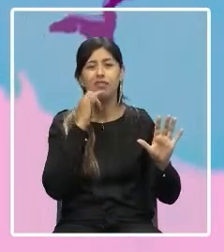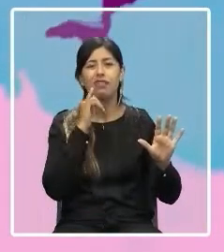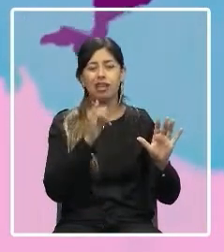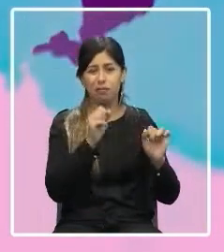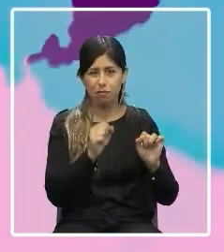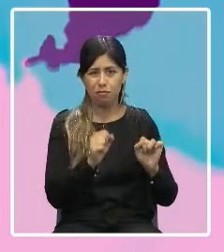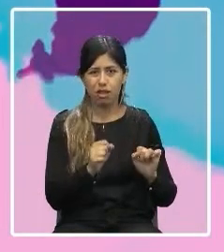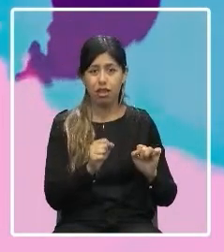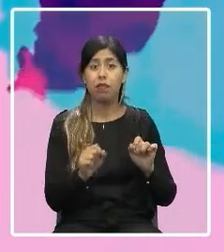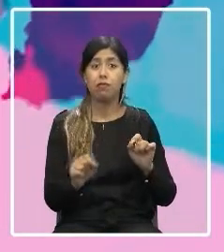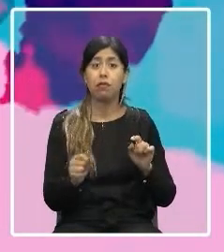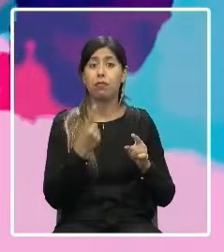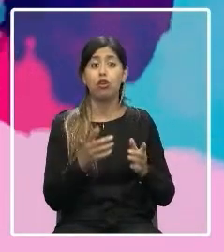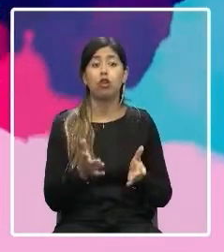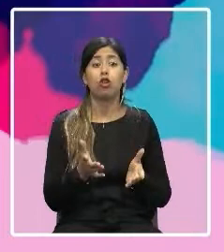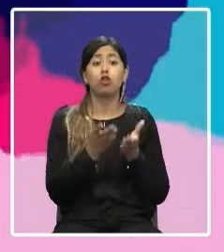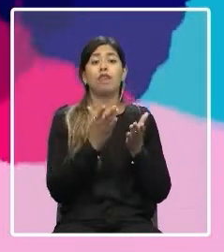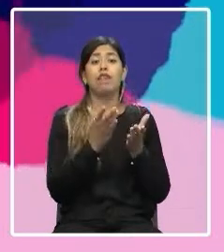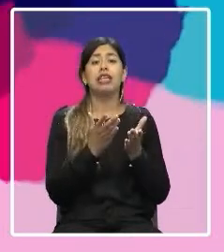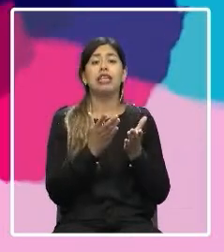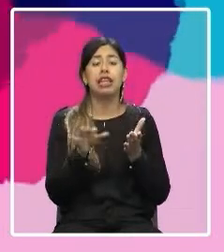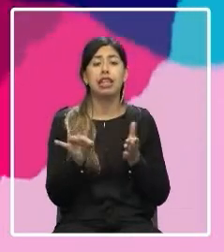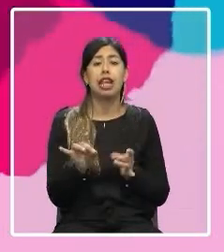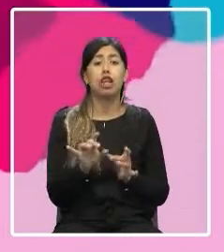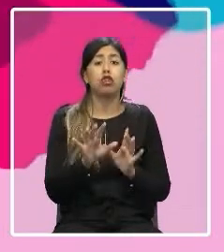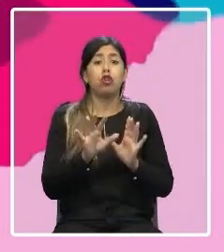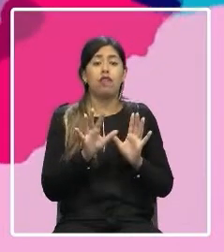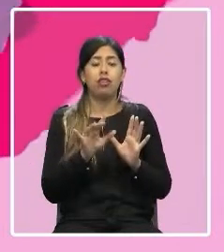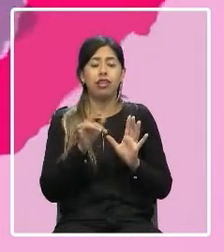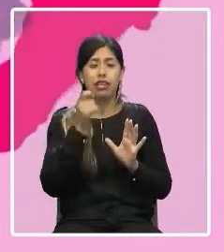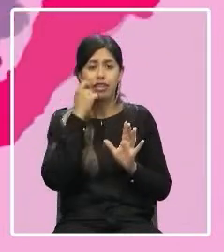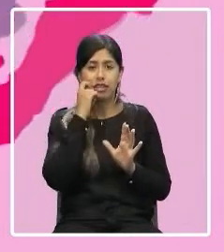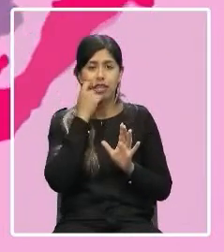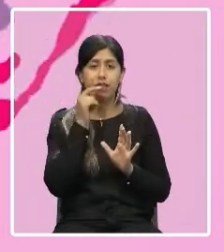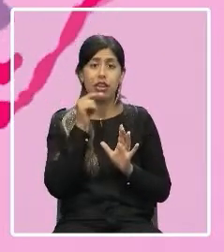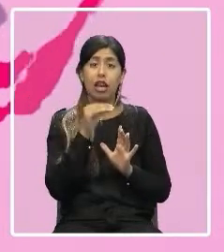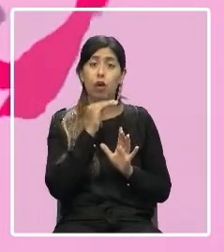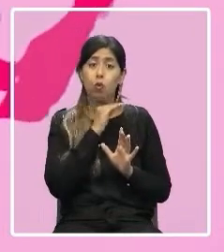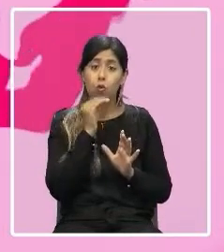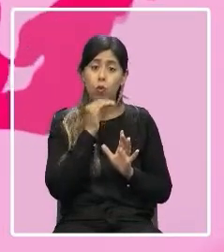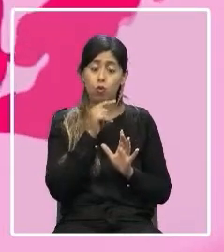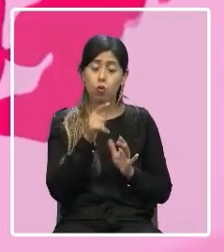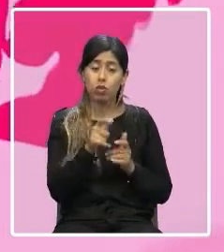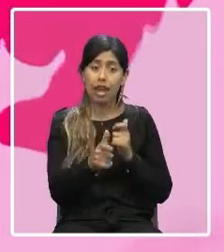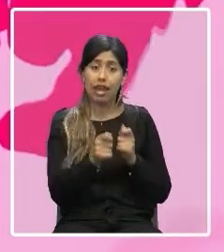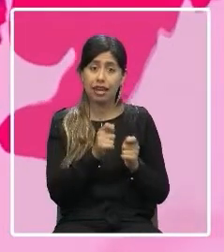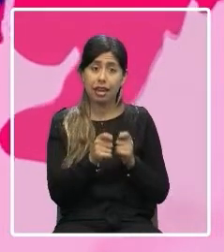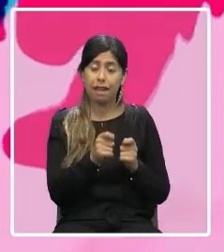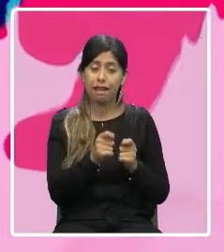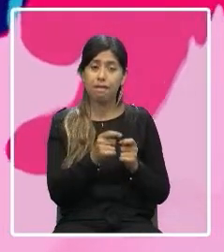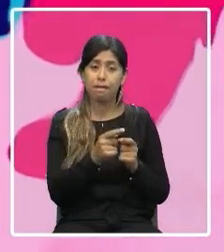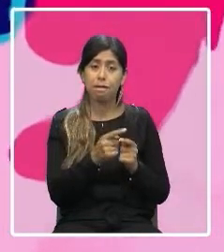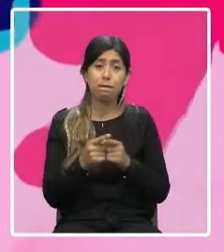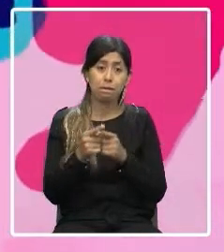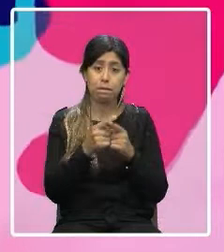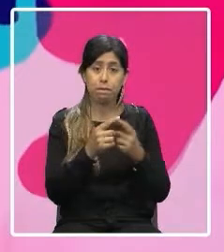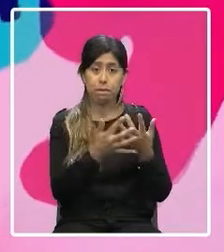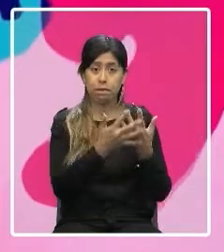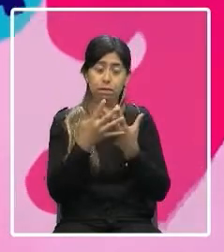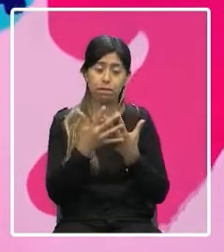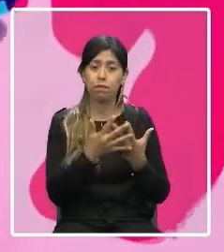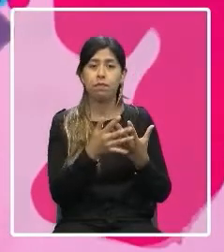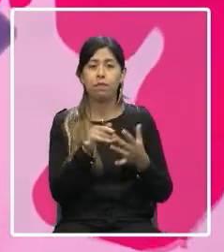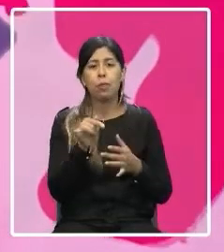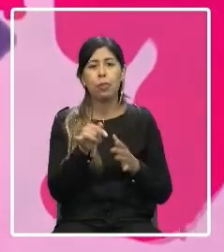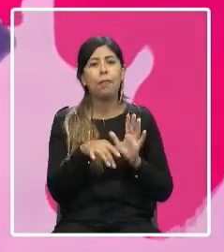that social media use is the single most important thing in this person's life. They do it to the neglect of everything else in their life, and even if they're